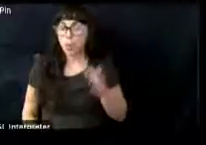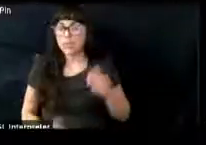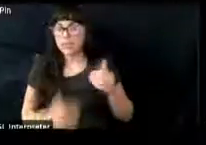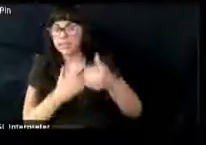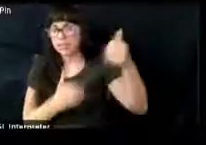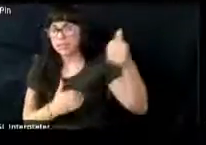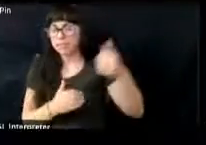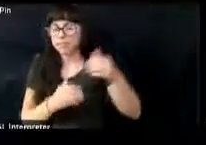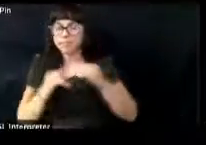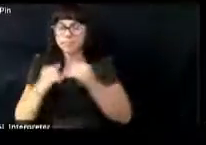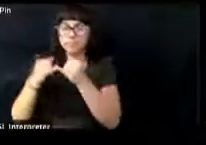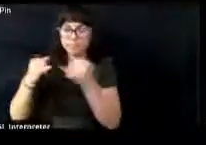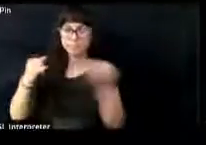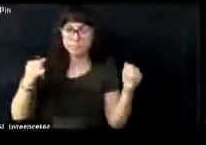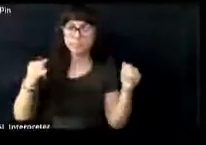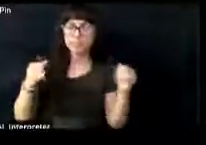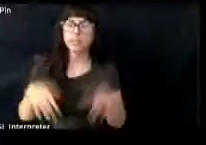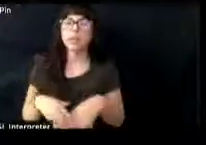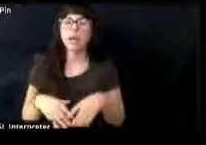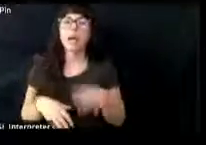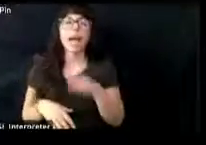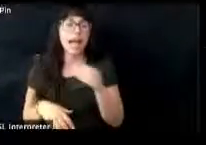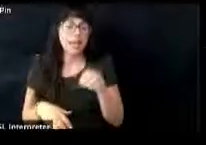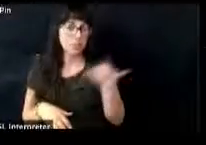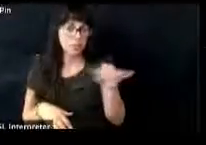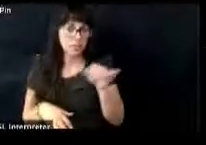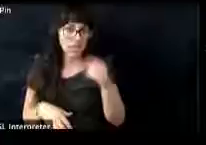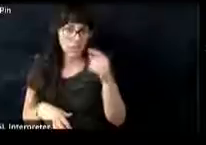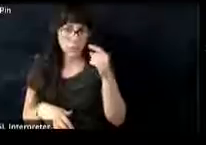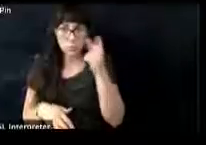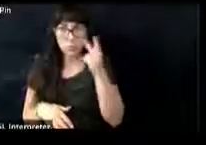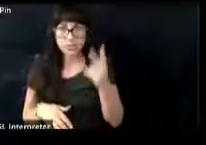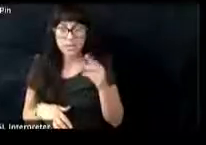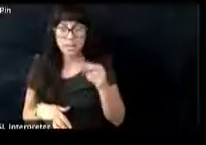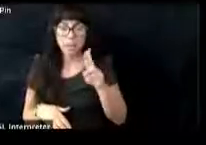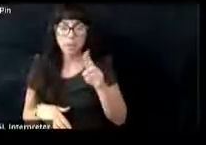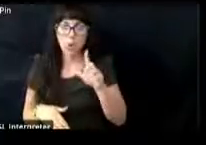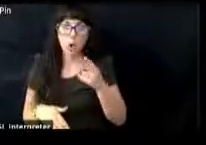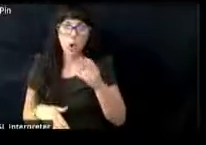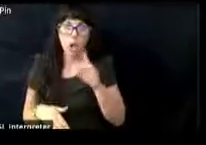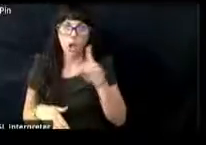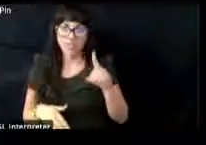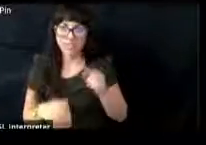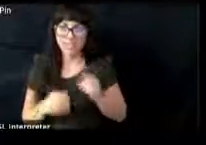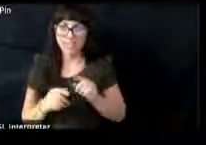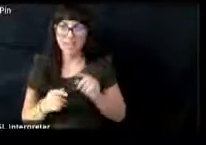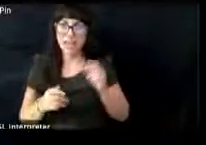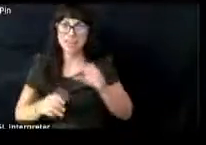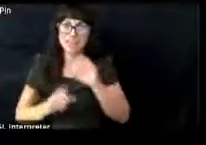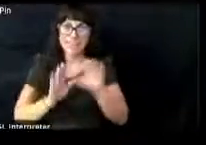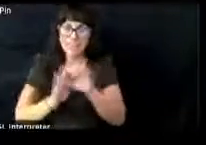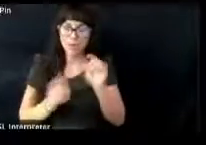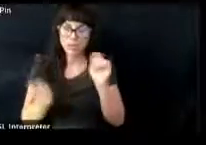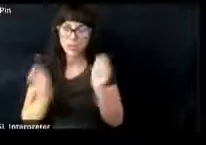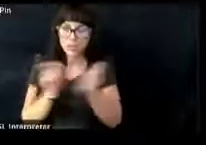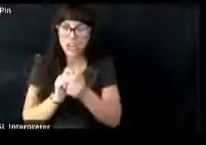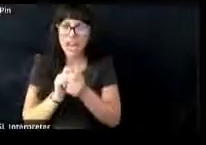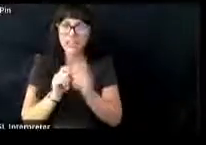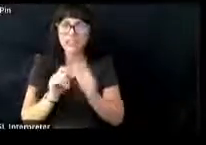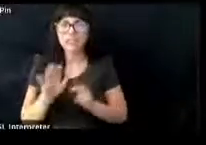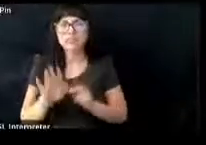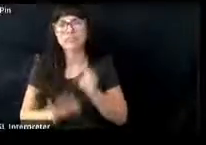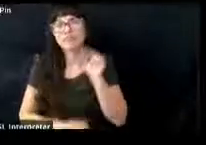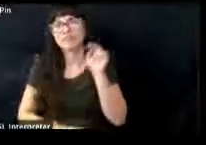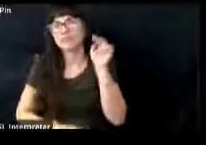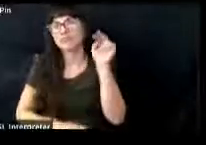vision, people literally change when they cross Mulholland. His characters forget who they are, stumble down the wrong side of the hill, and sneak